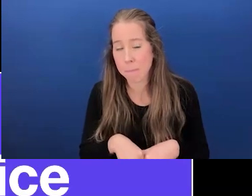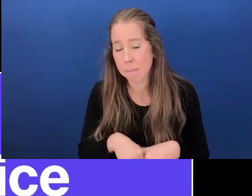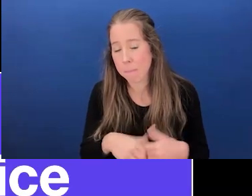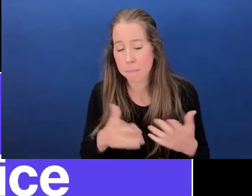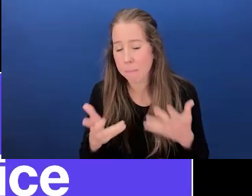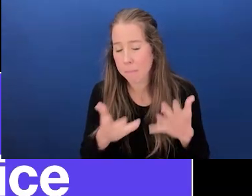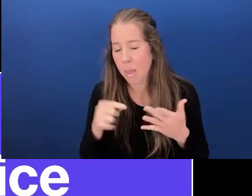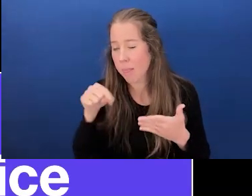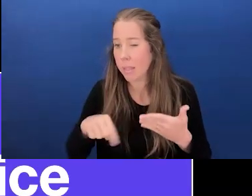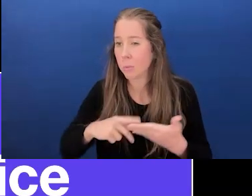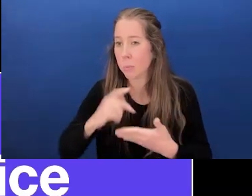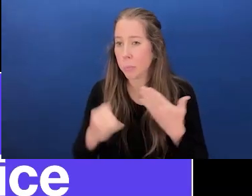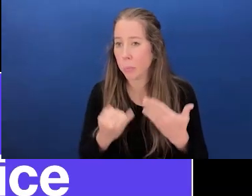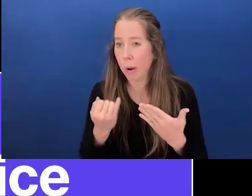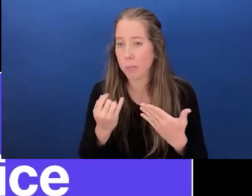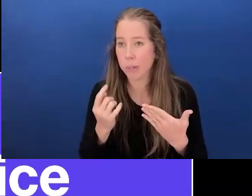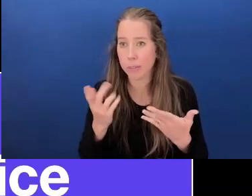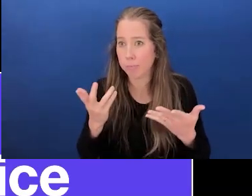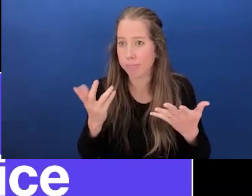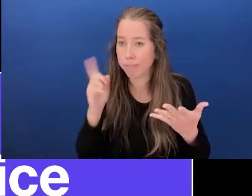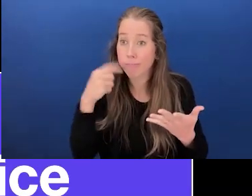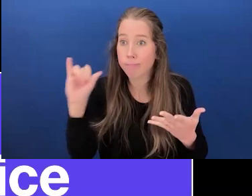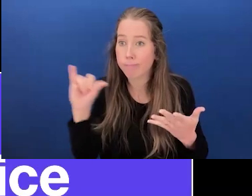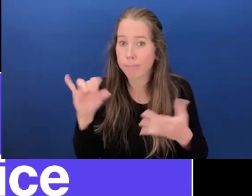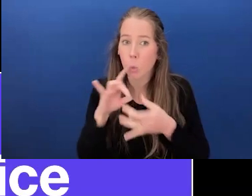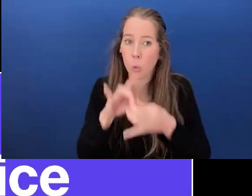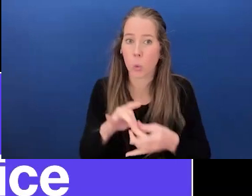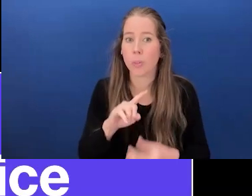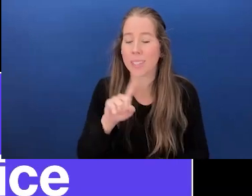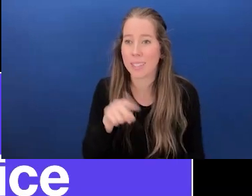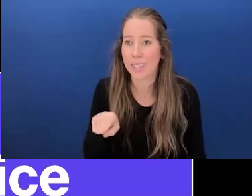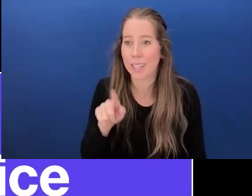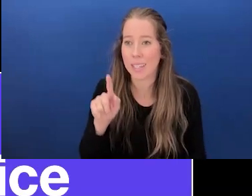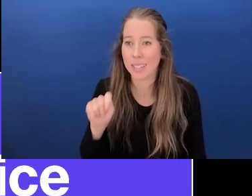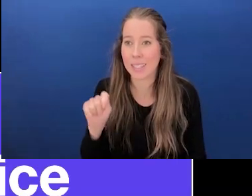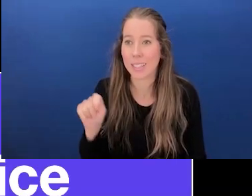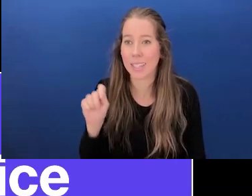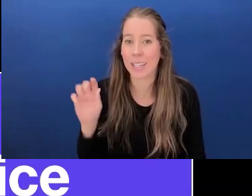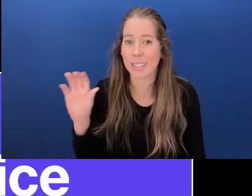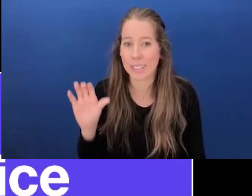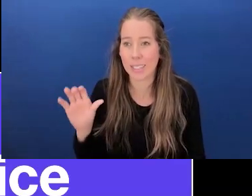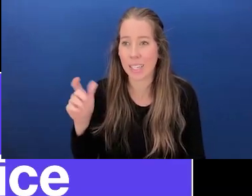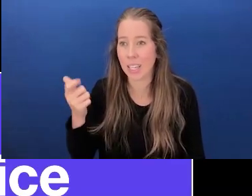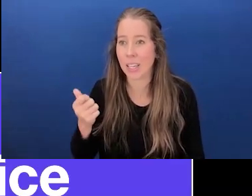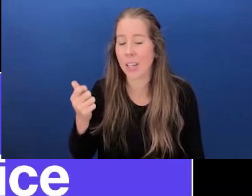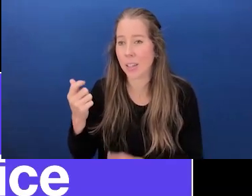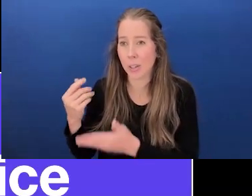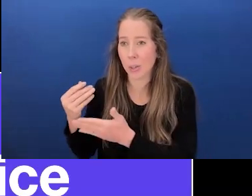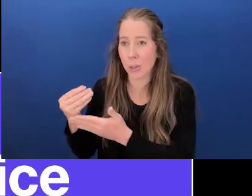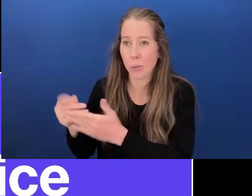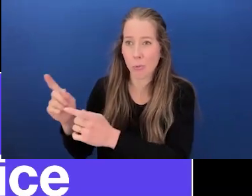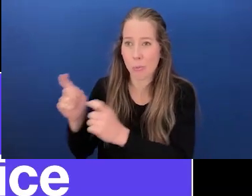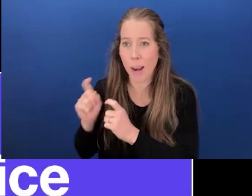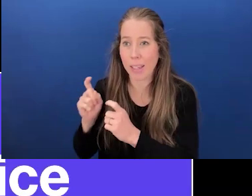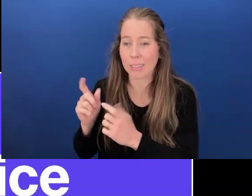what this project is in terms of our ZTC grant funding. So there was a tremendous amount